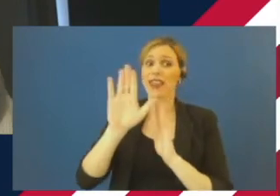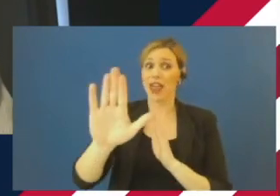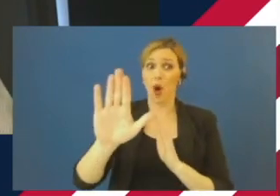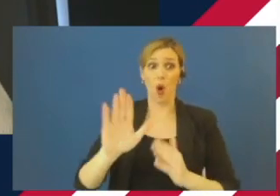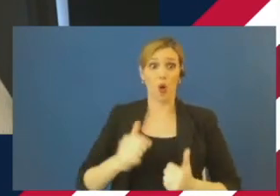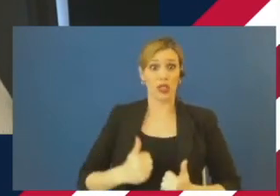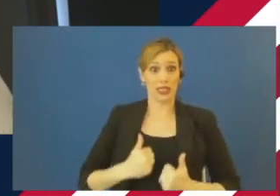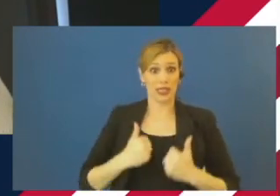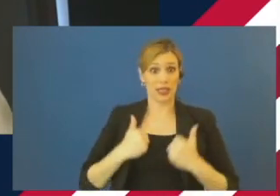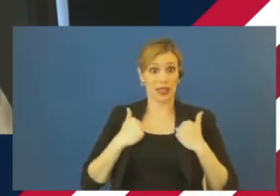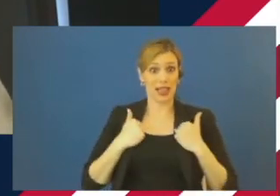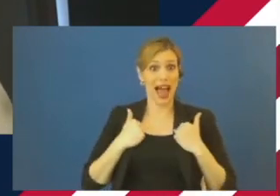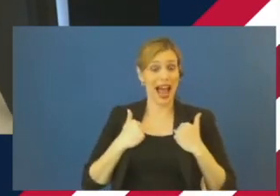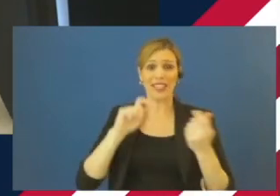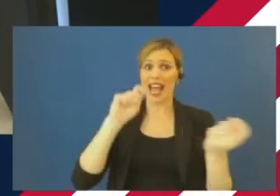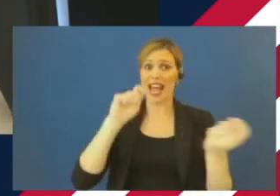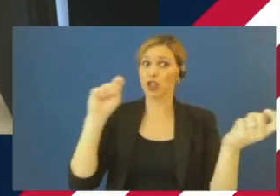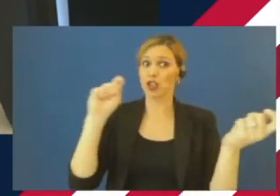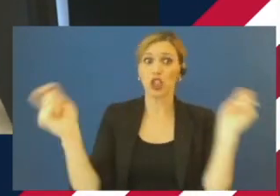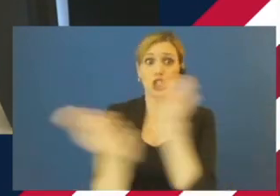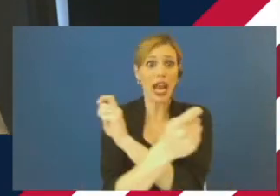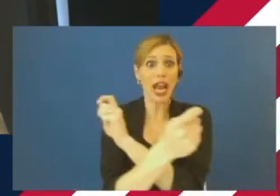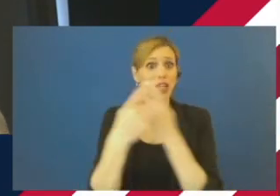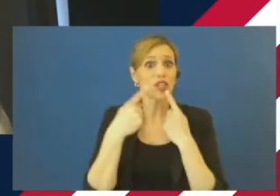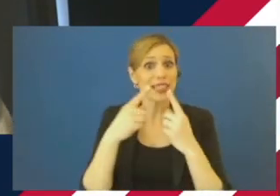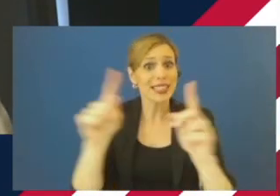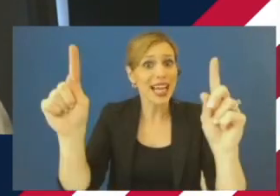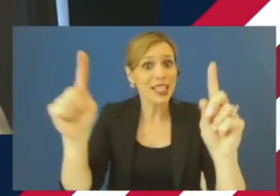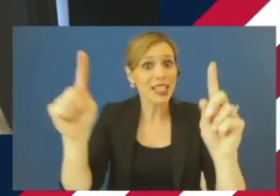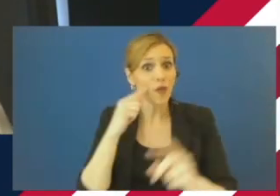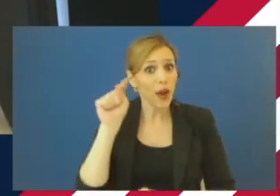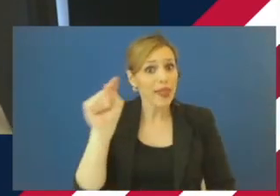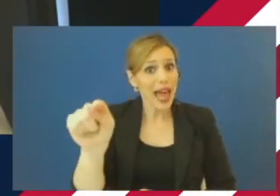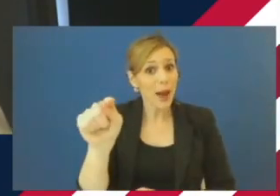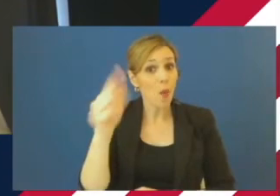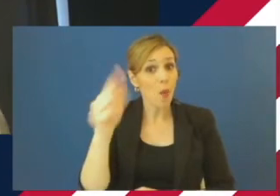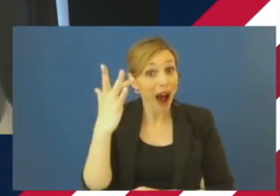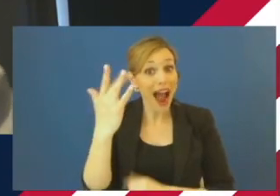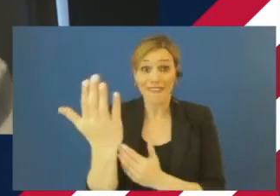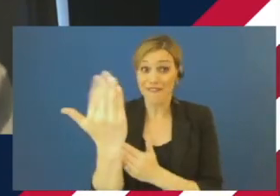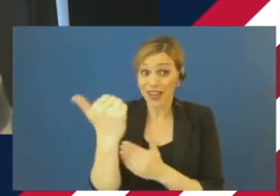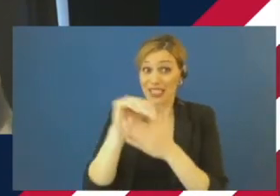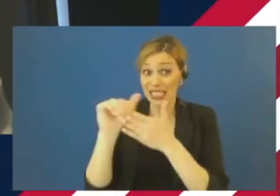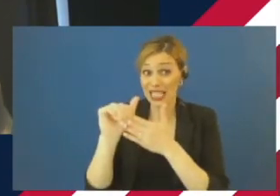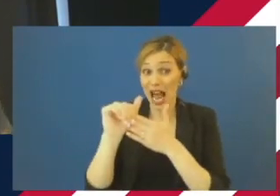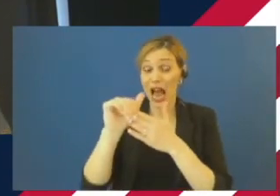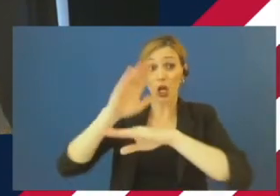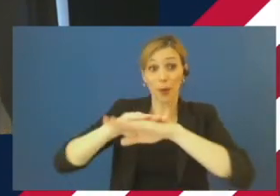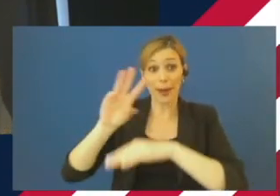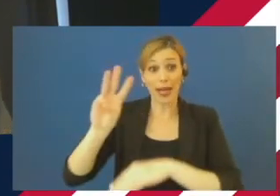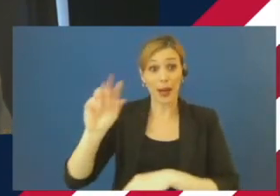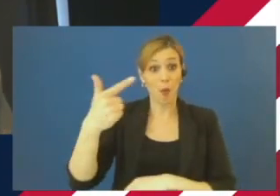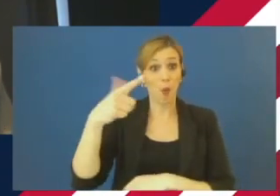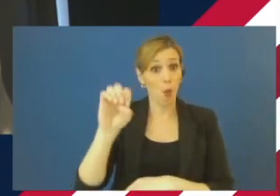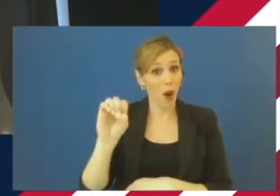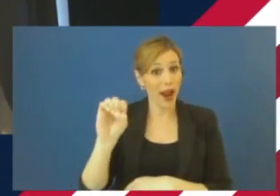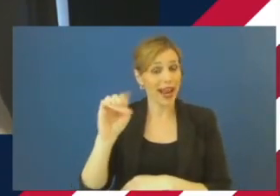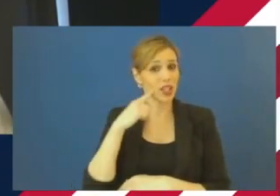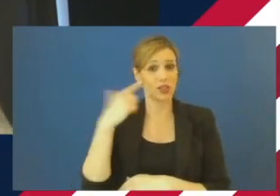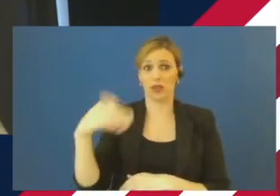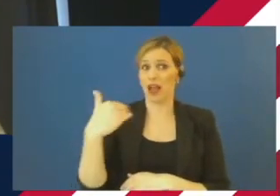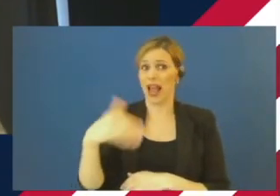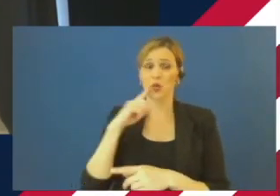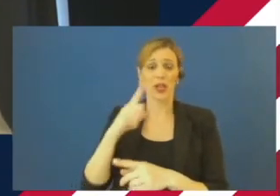about what a nationwide $15 minimum wage would mean to families like